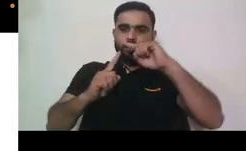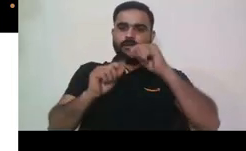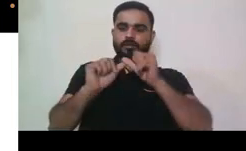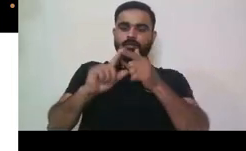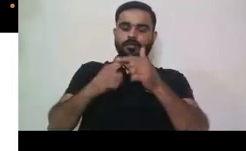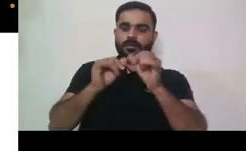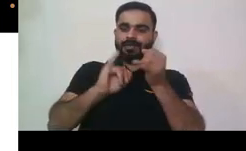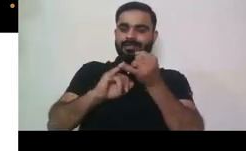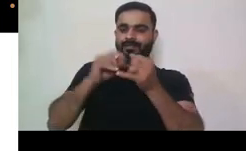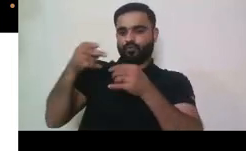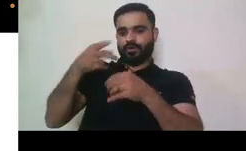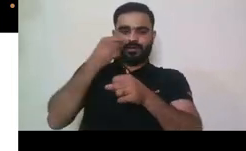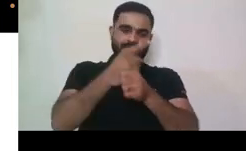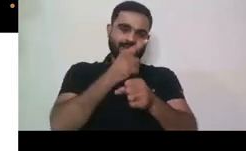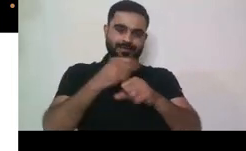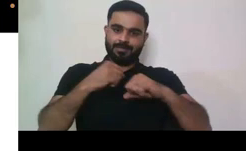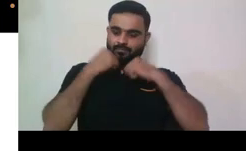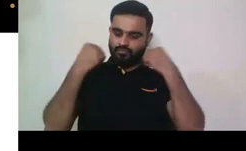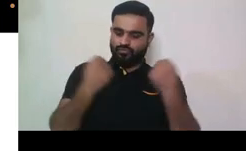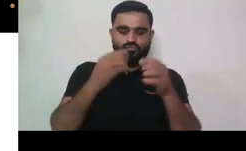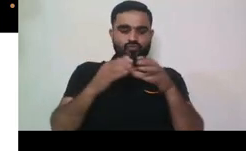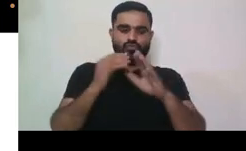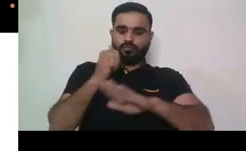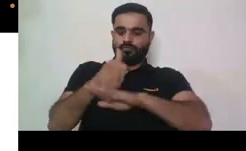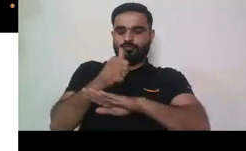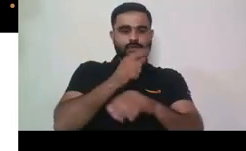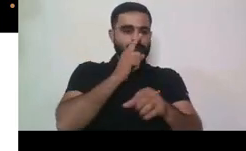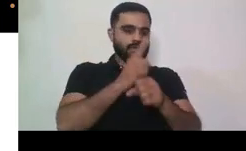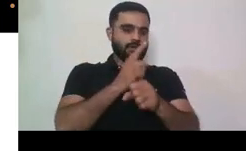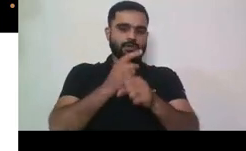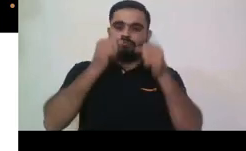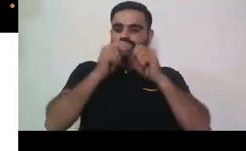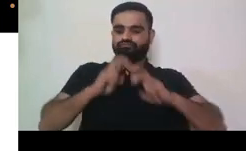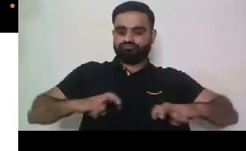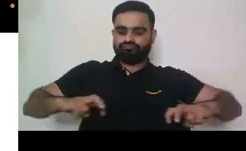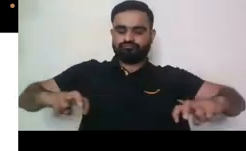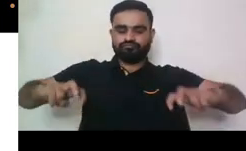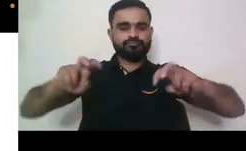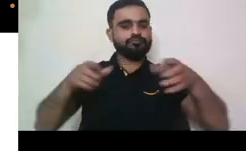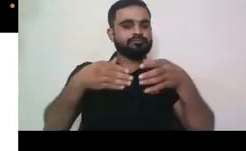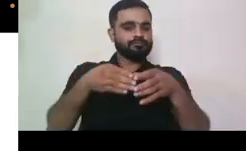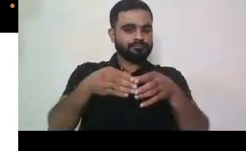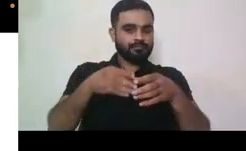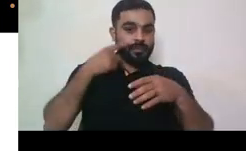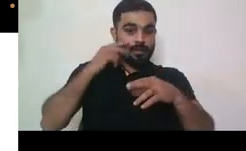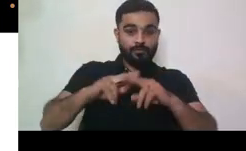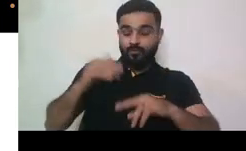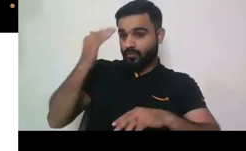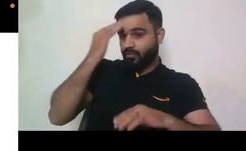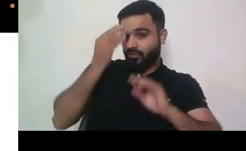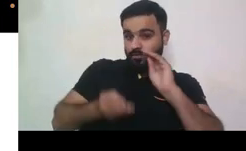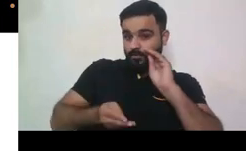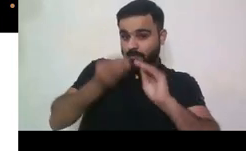a teacher activity groups were established and the teacher used to sit in such type of groups. And if you want to know more about